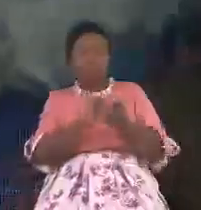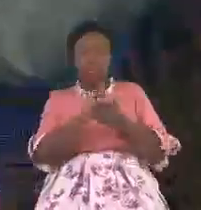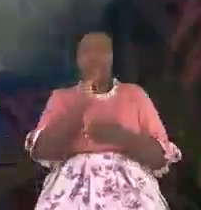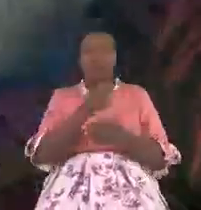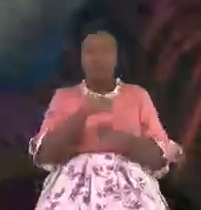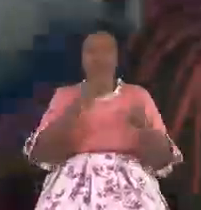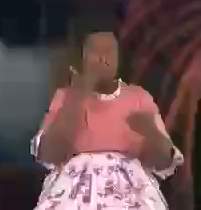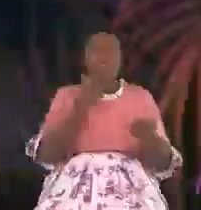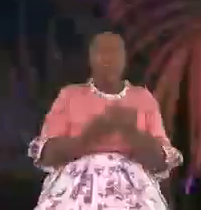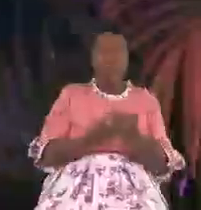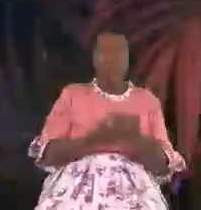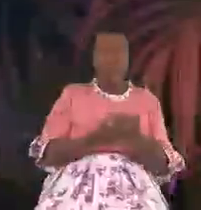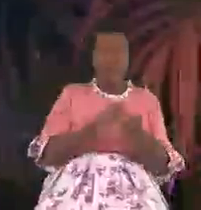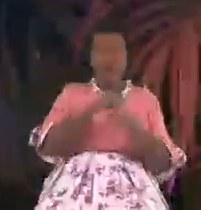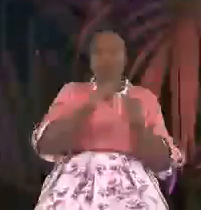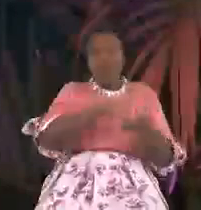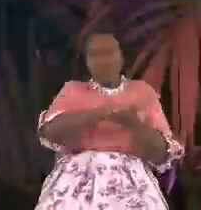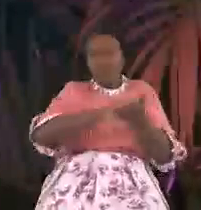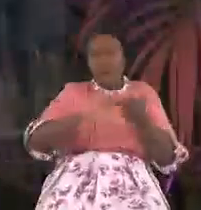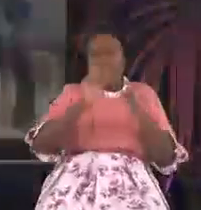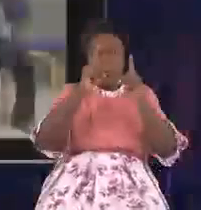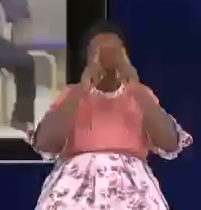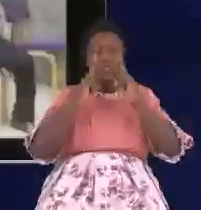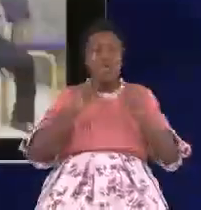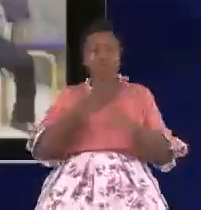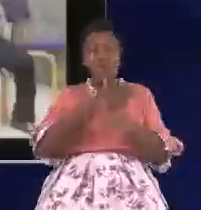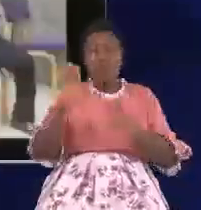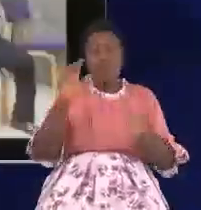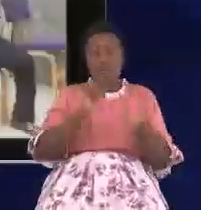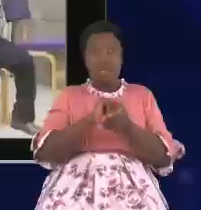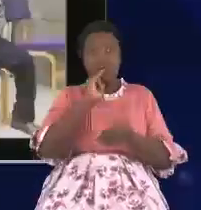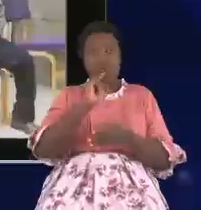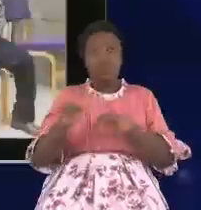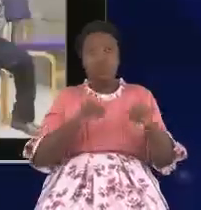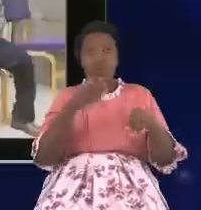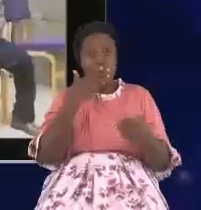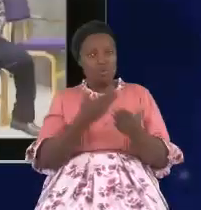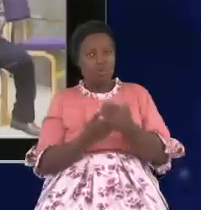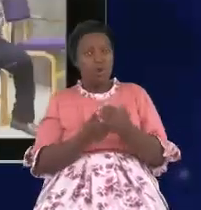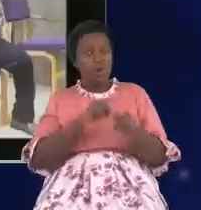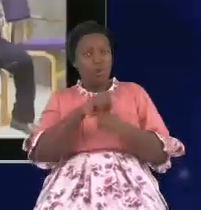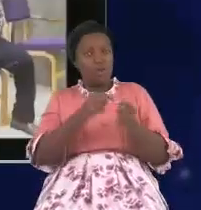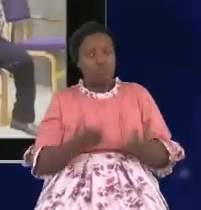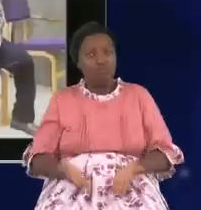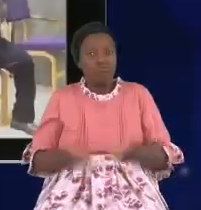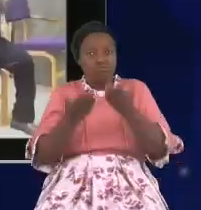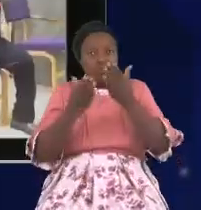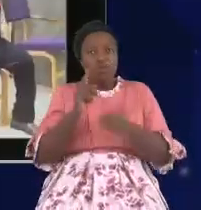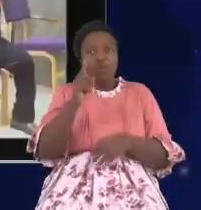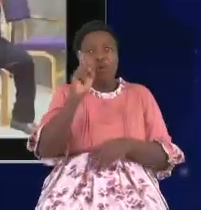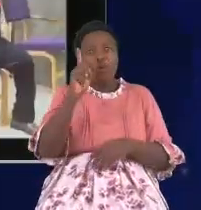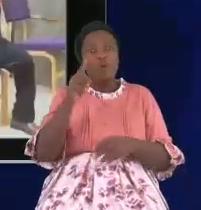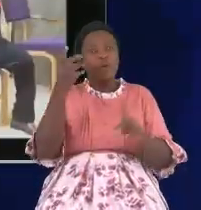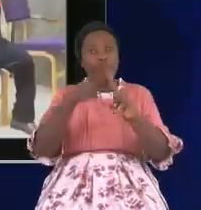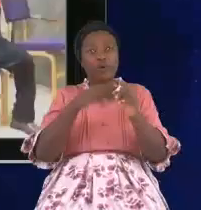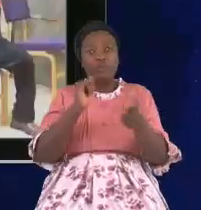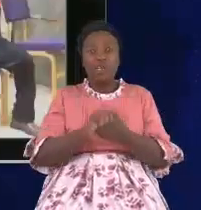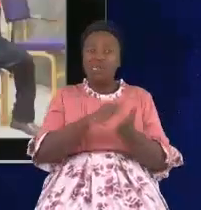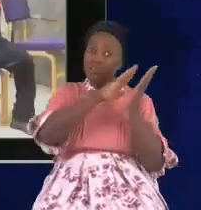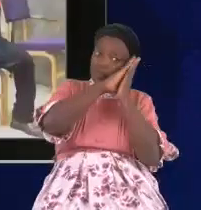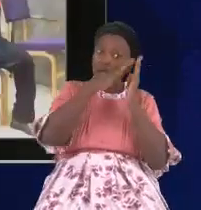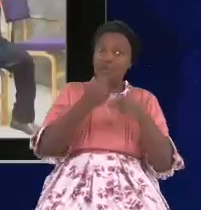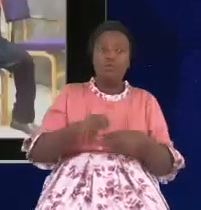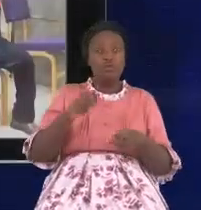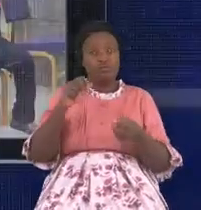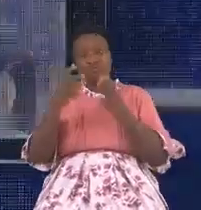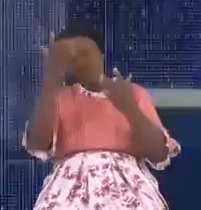wipes your tears away that's doing good when he raises you up from that bed of affliction and